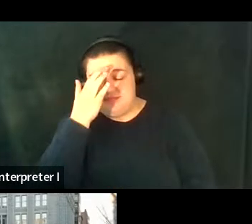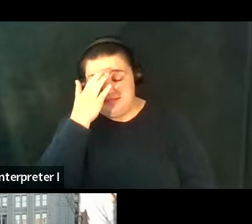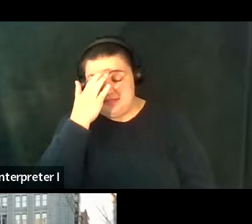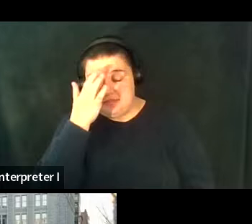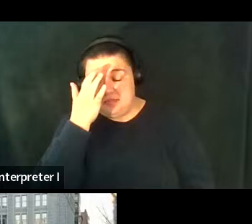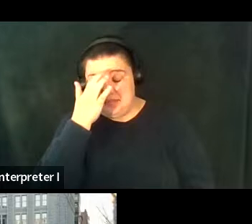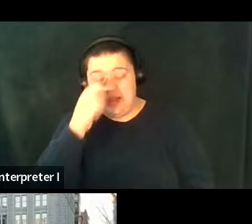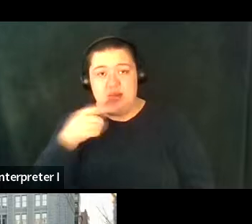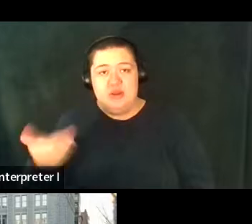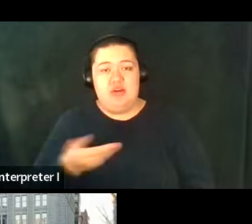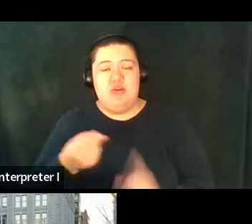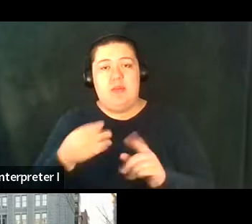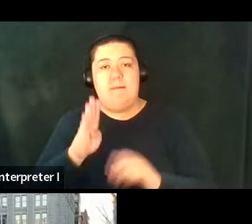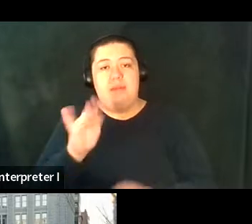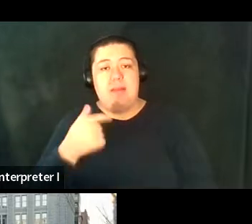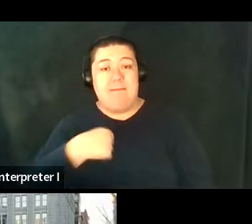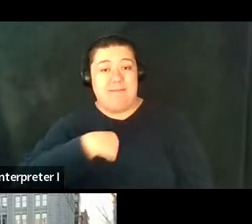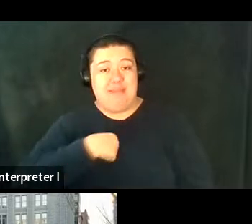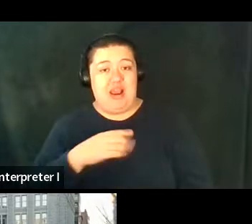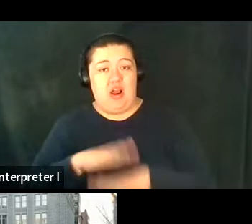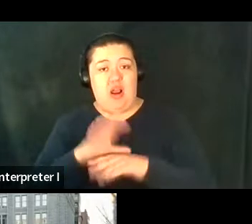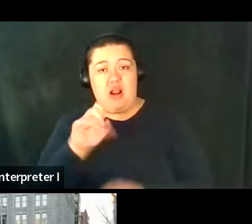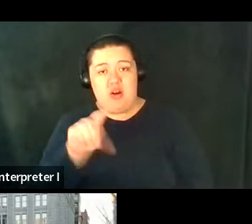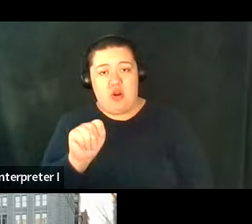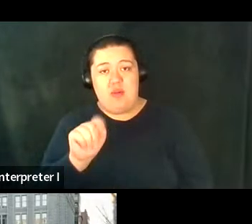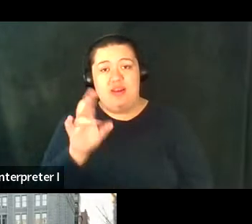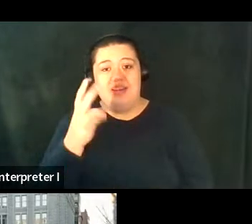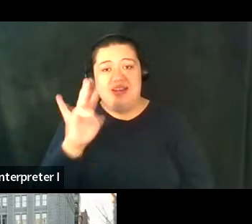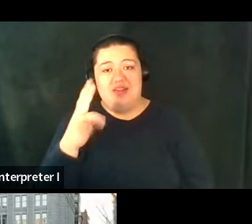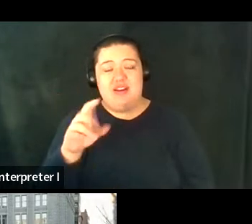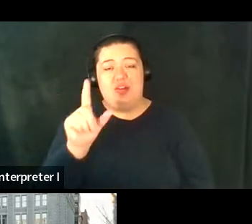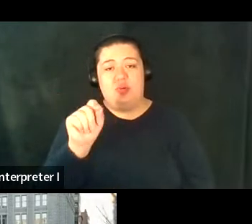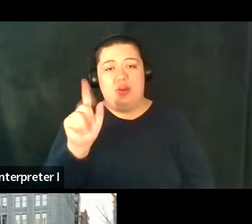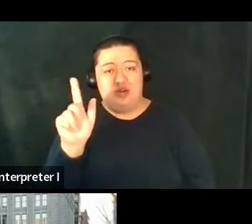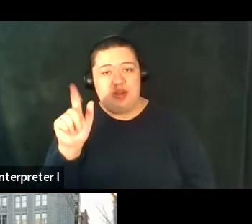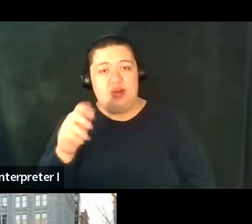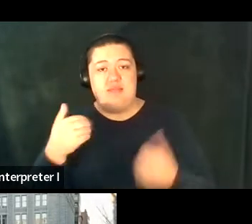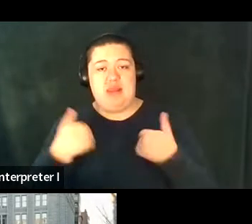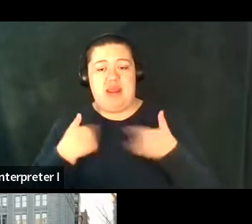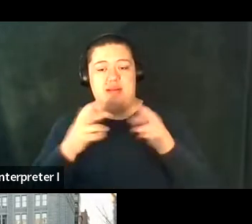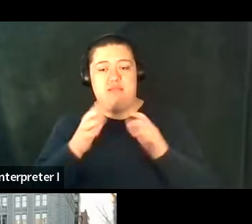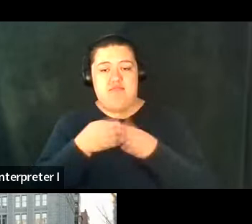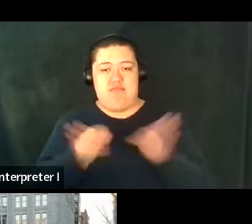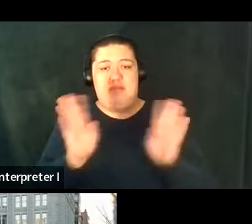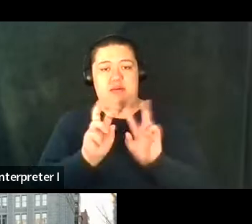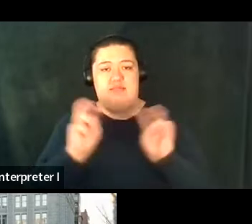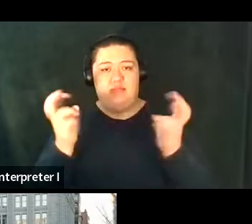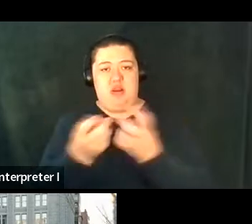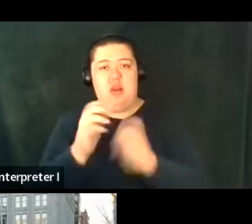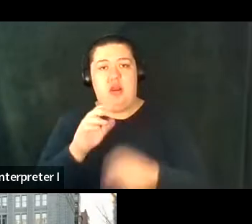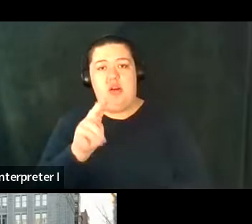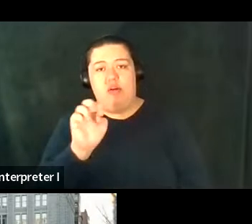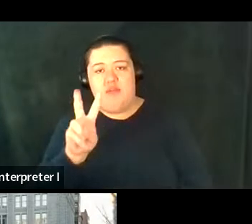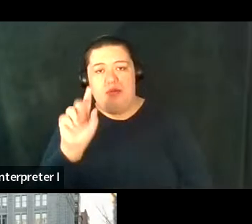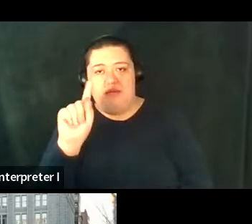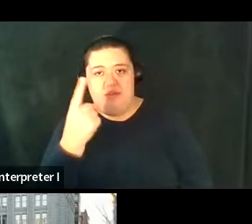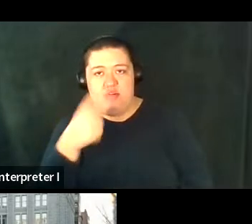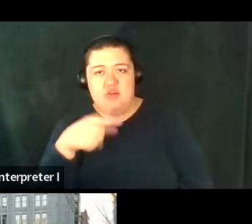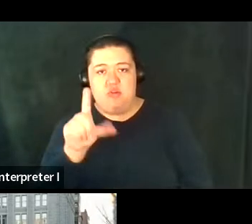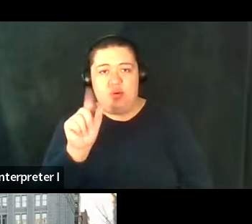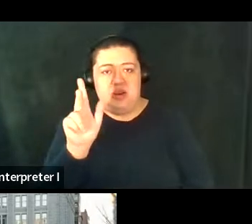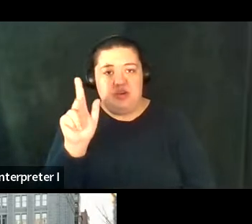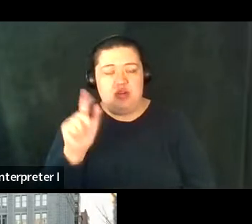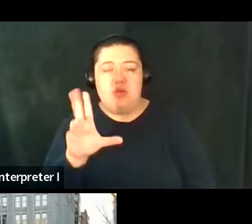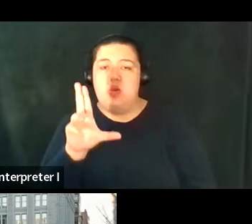by me on October 17th, 2023. The Committee of the Whole held a public roundtable on November 1st, 2023, received